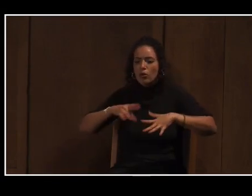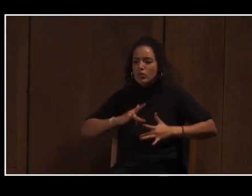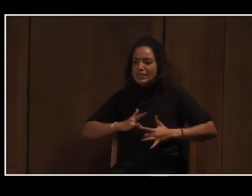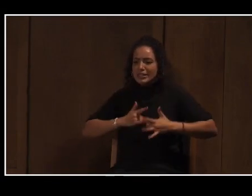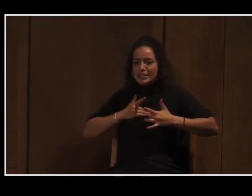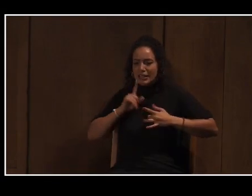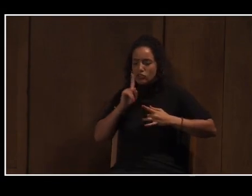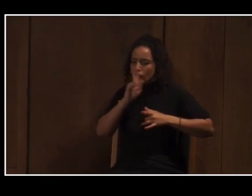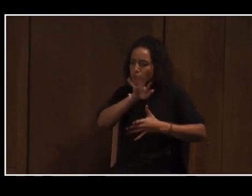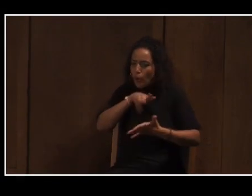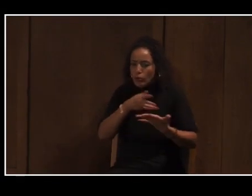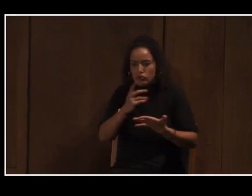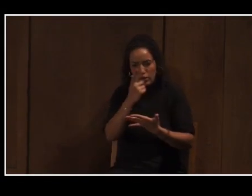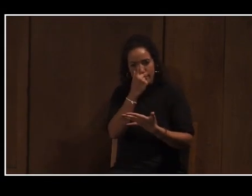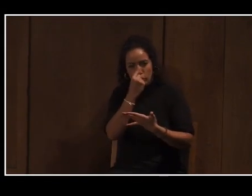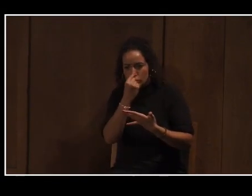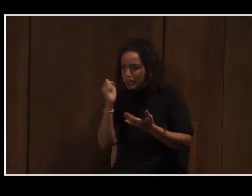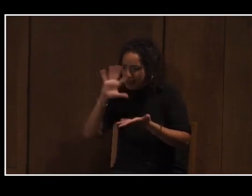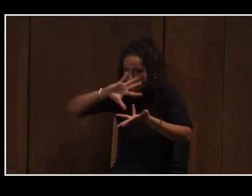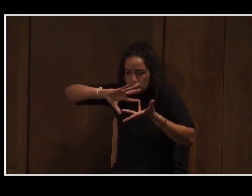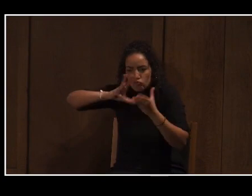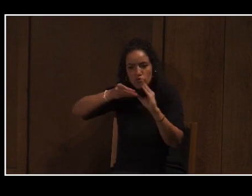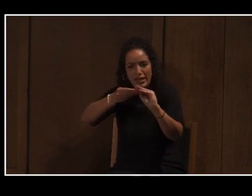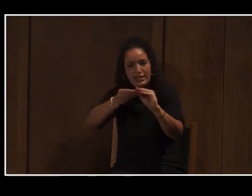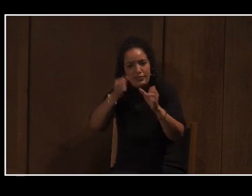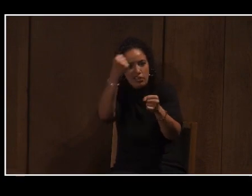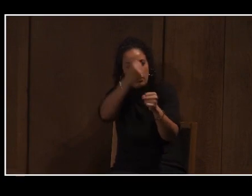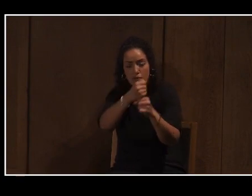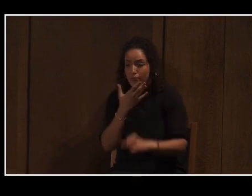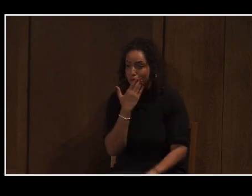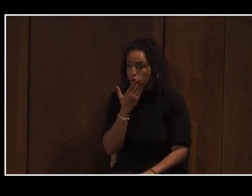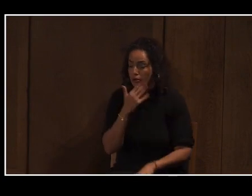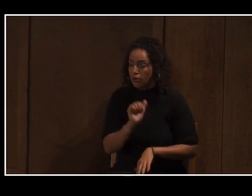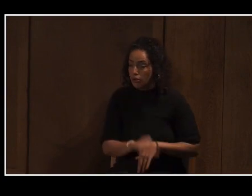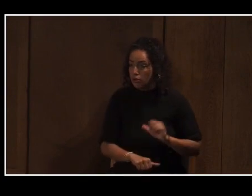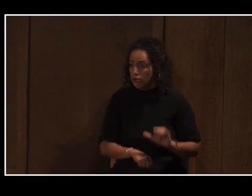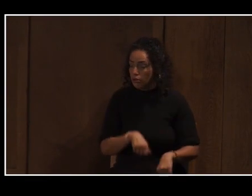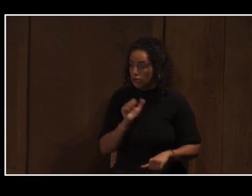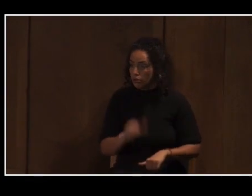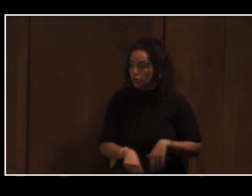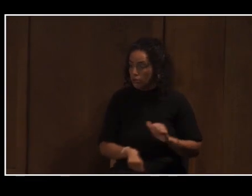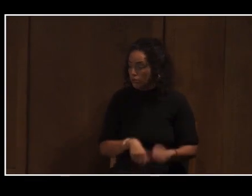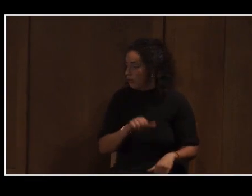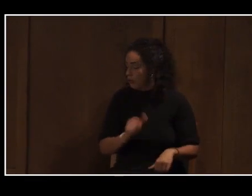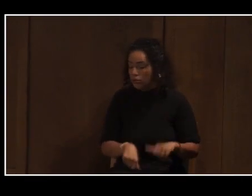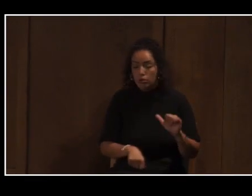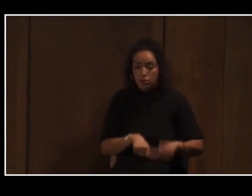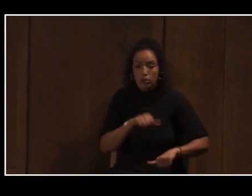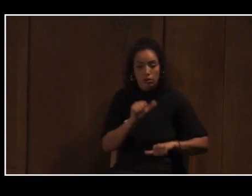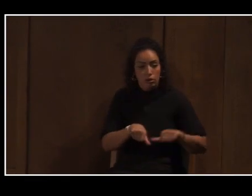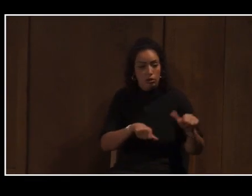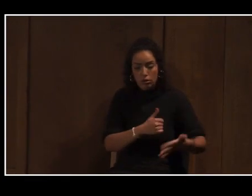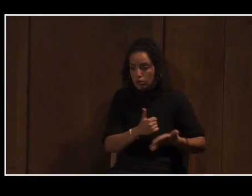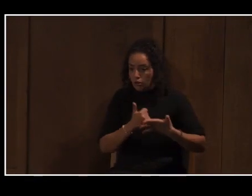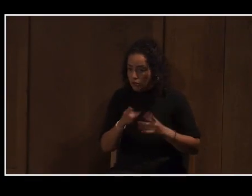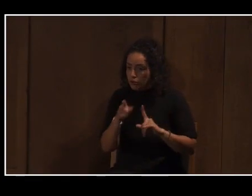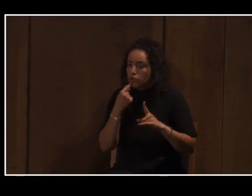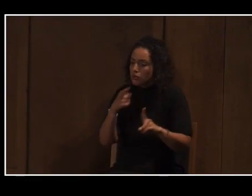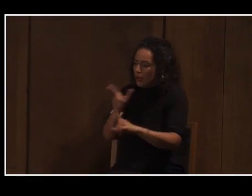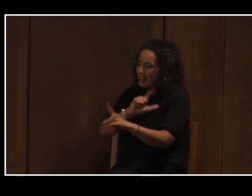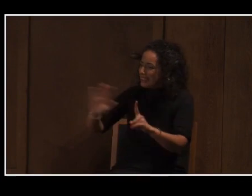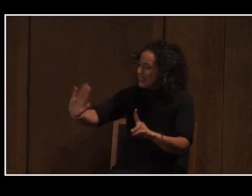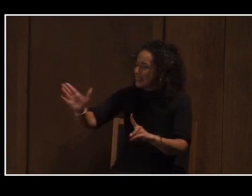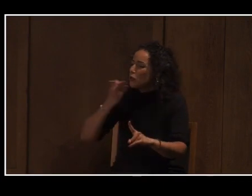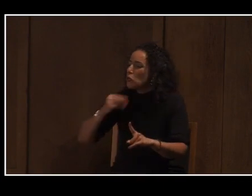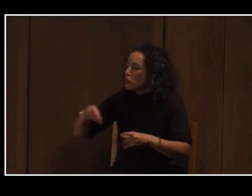and of poetry and of possibility within government. And so basically, instead of going up to communities and saying, okay, you should not wash your clothes in the water because